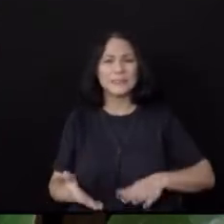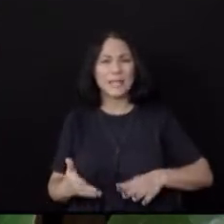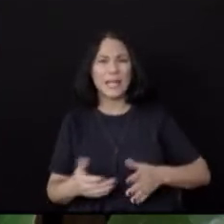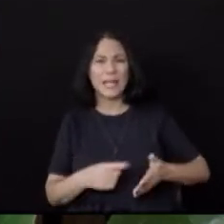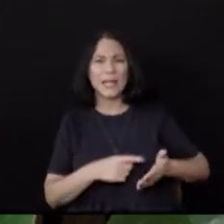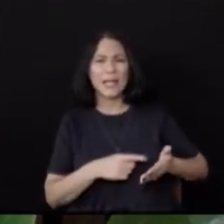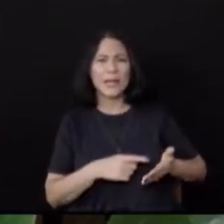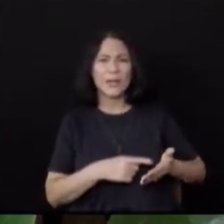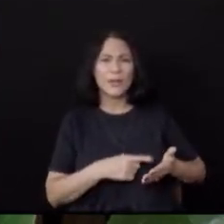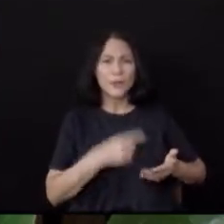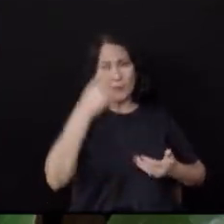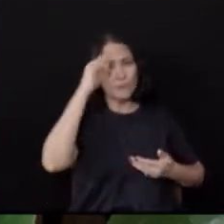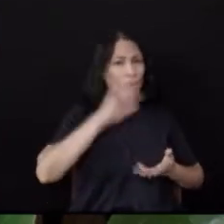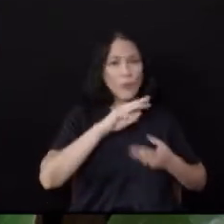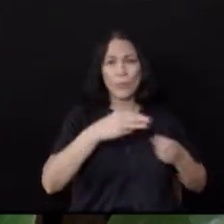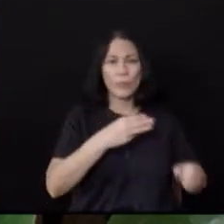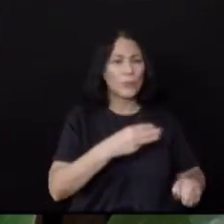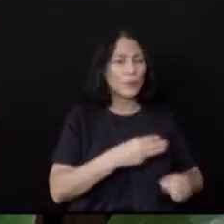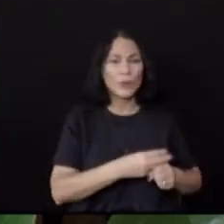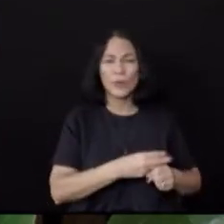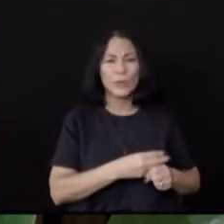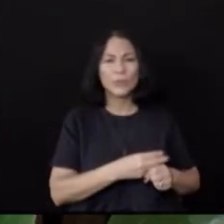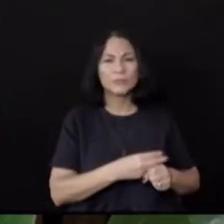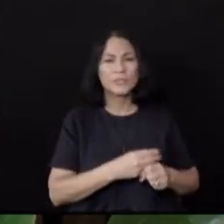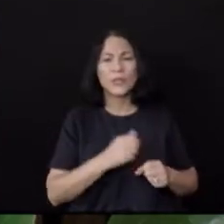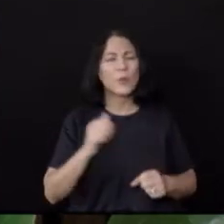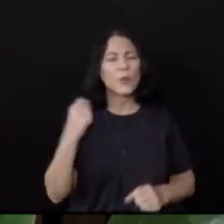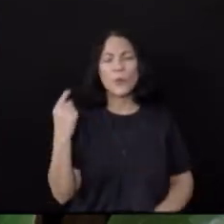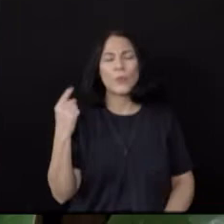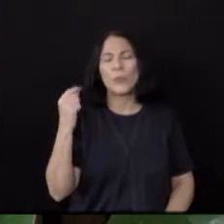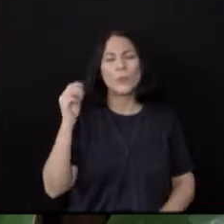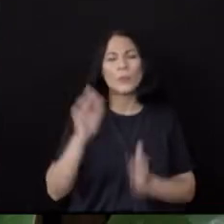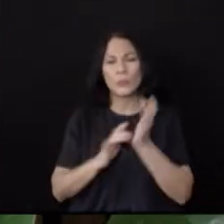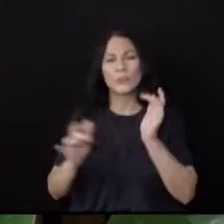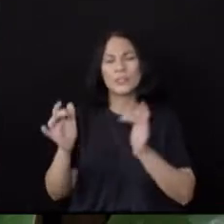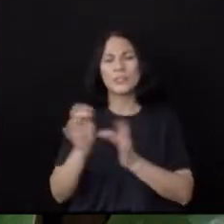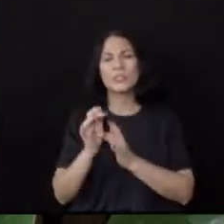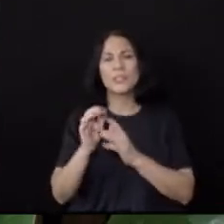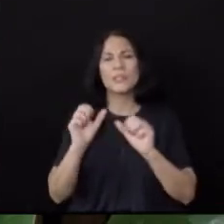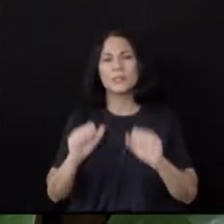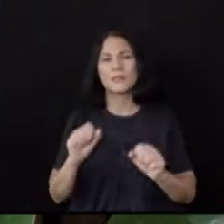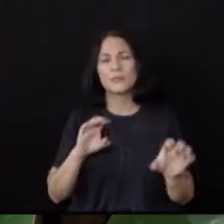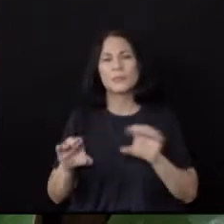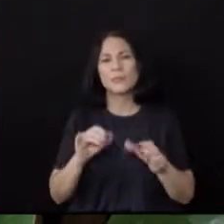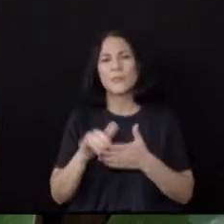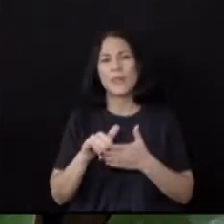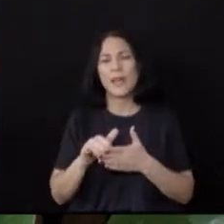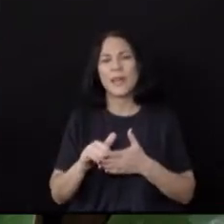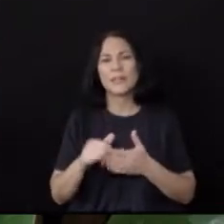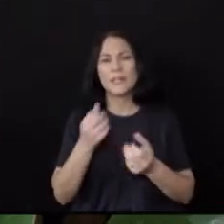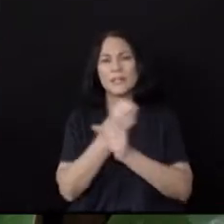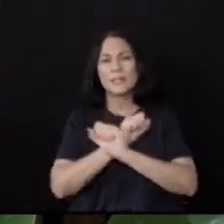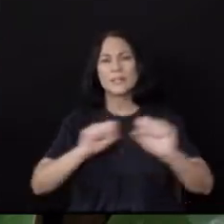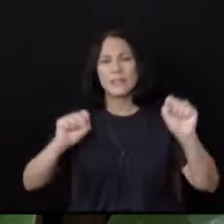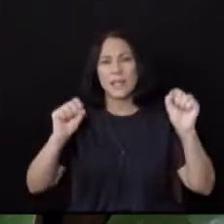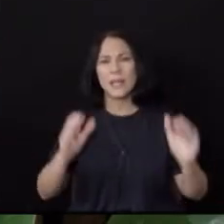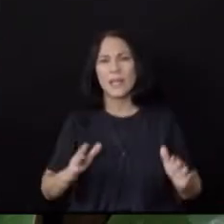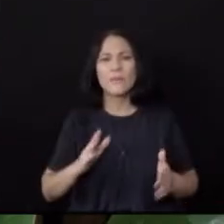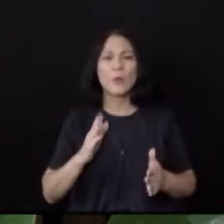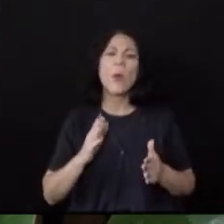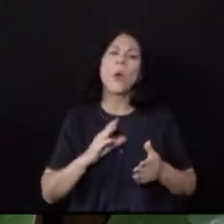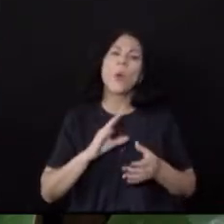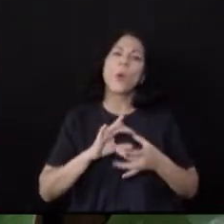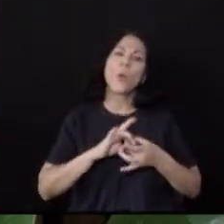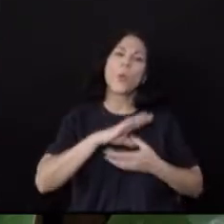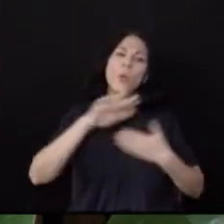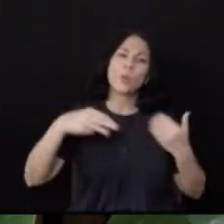No, that was his and his alone as sacrifice once and for all and as for savior of the world, the creation being